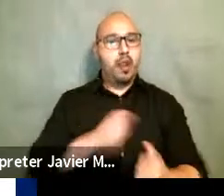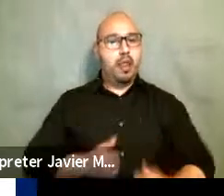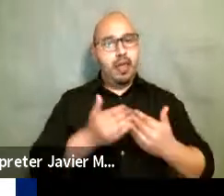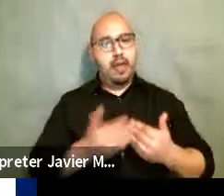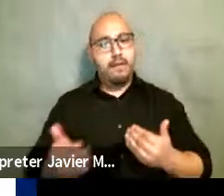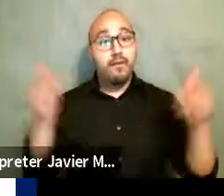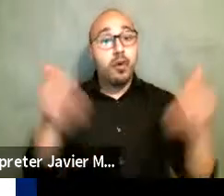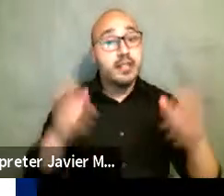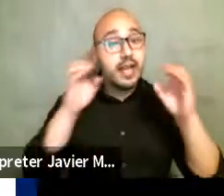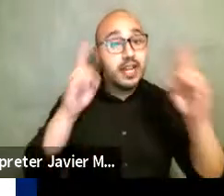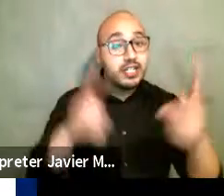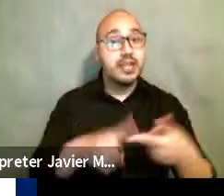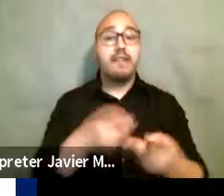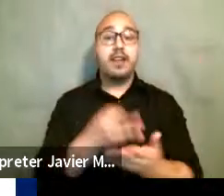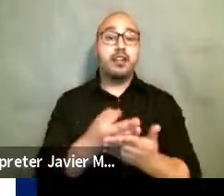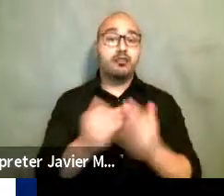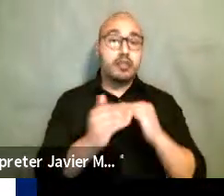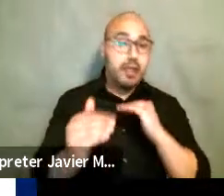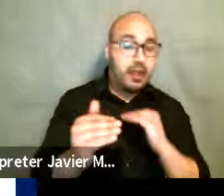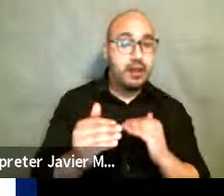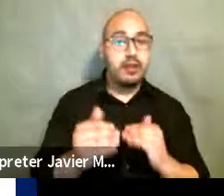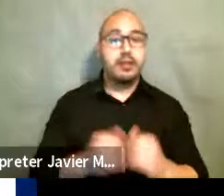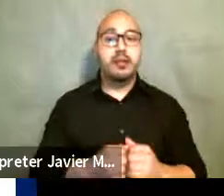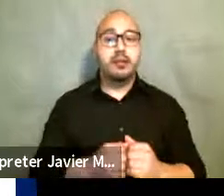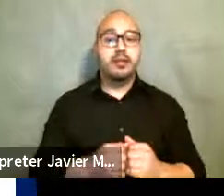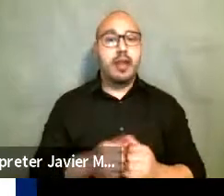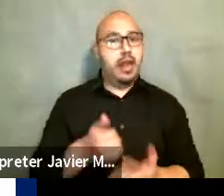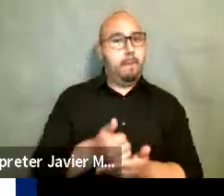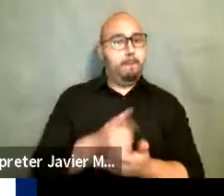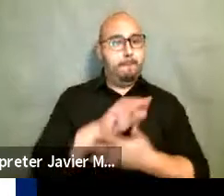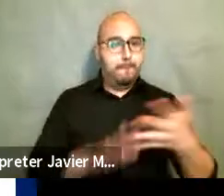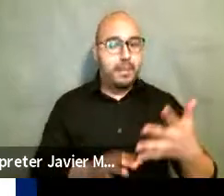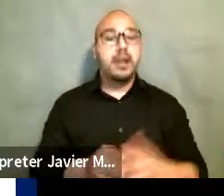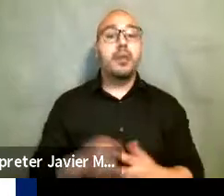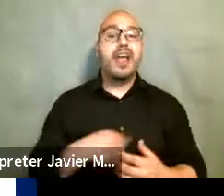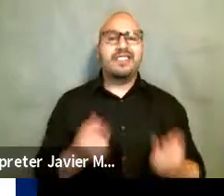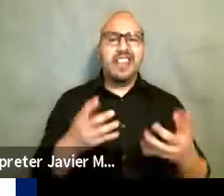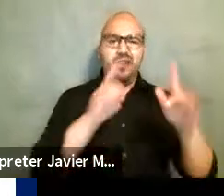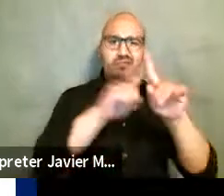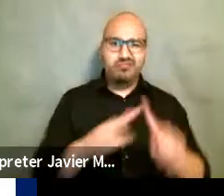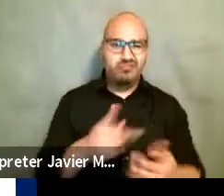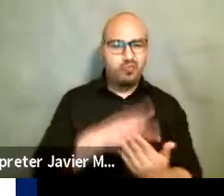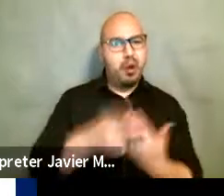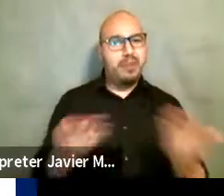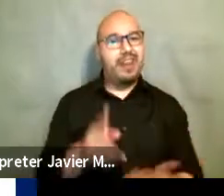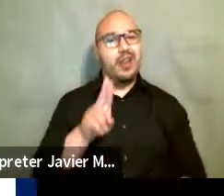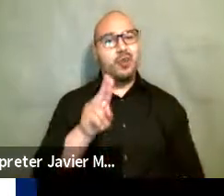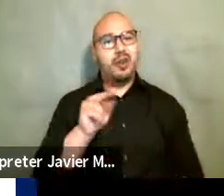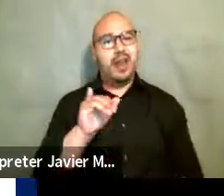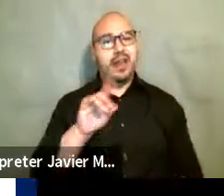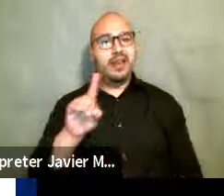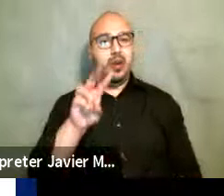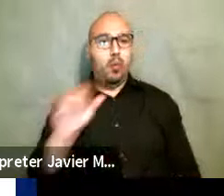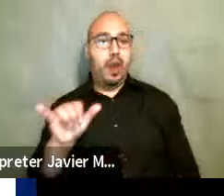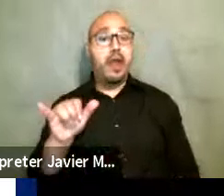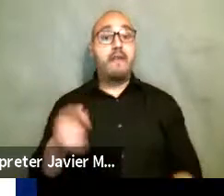focusing on education, financial stability, and health. So we have several programs here at United Way. The first starting last year